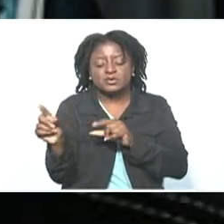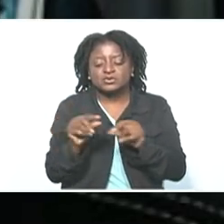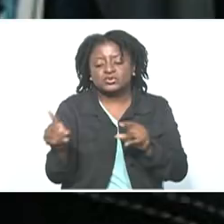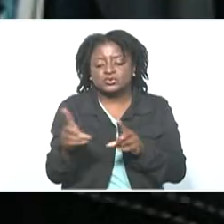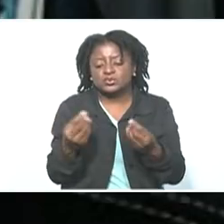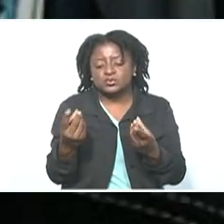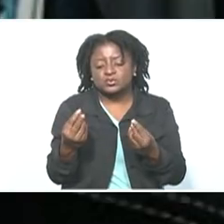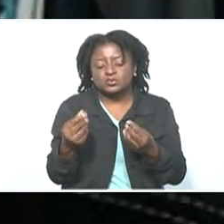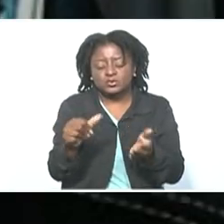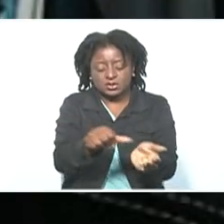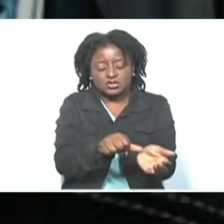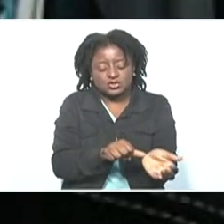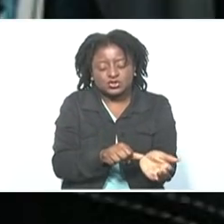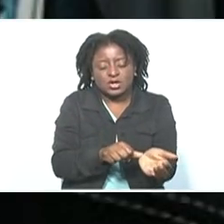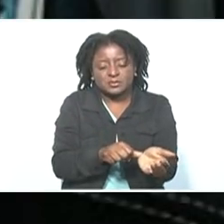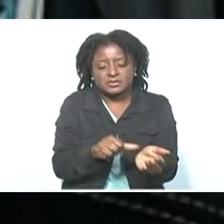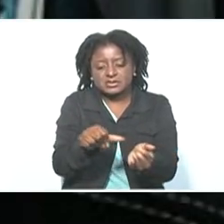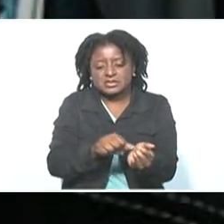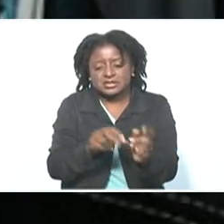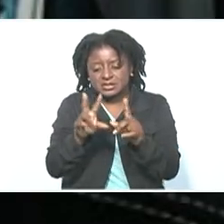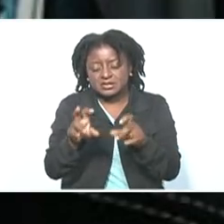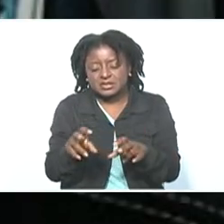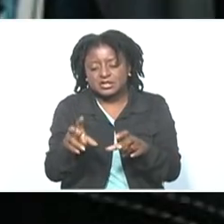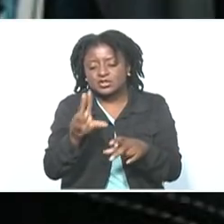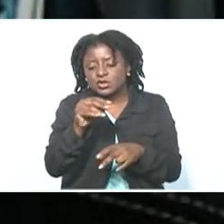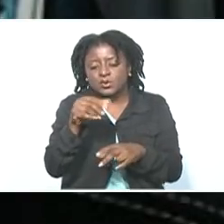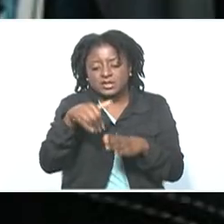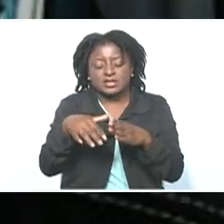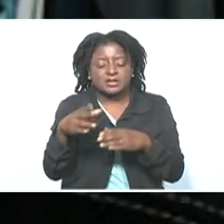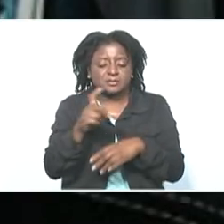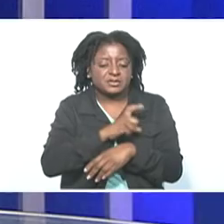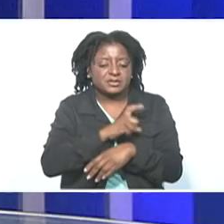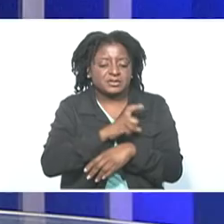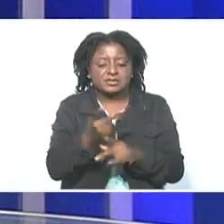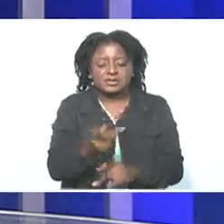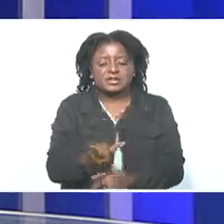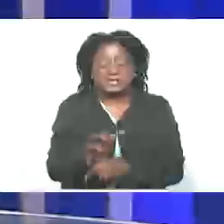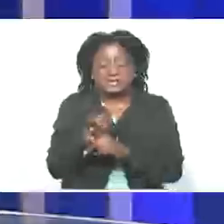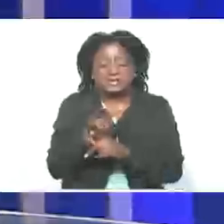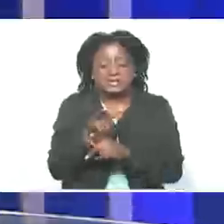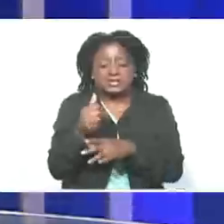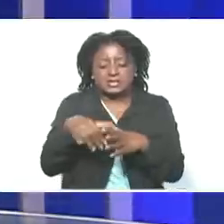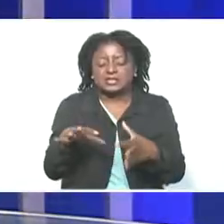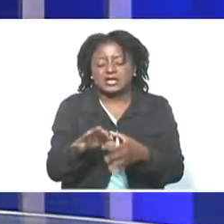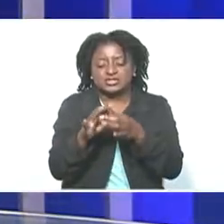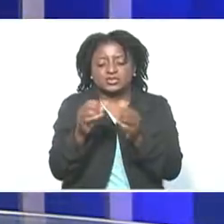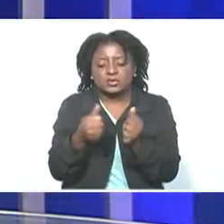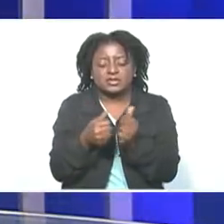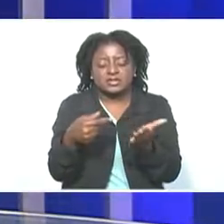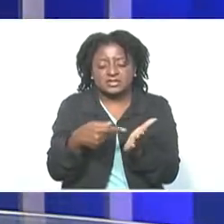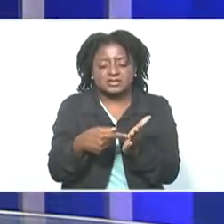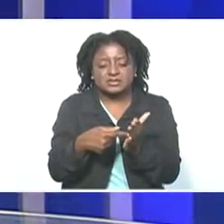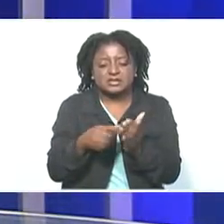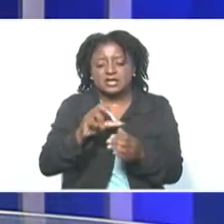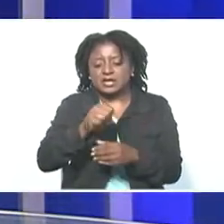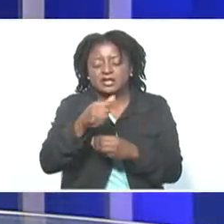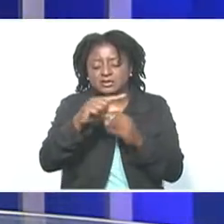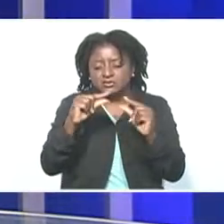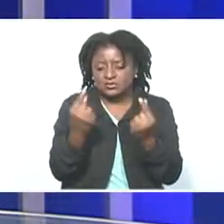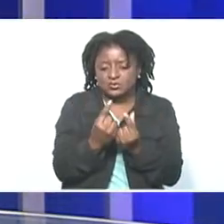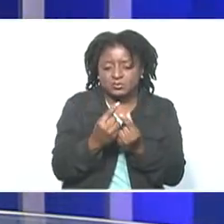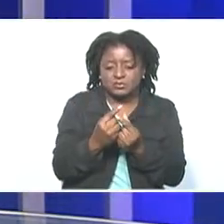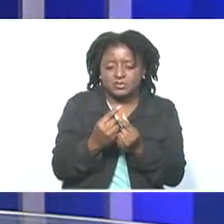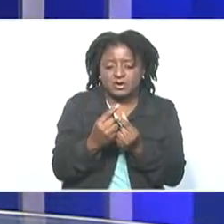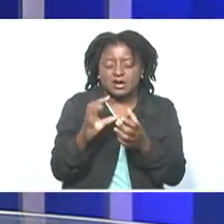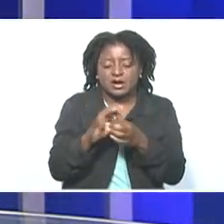death. No one is in police custody in connection with this incident. Well, another round of employers will be seeking